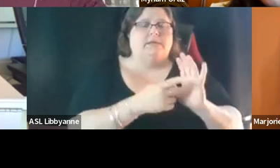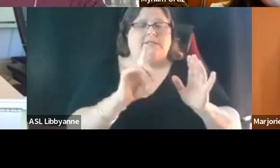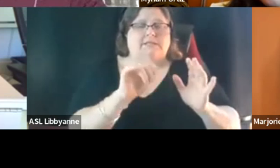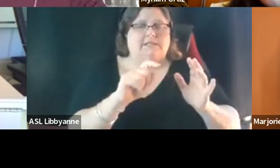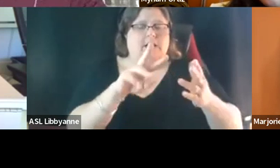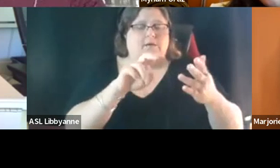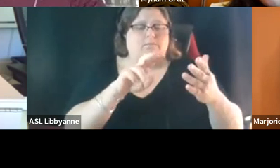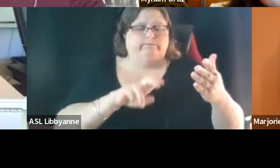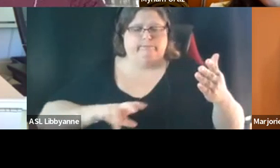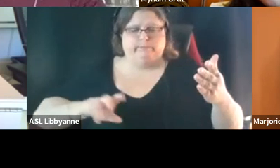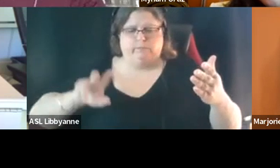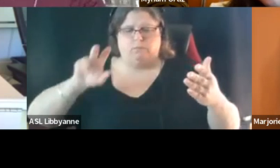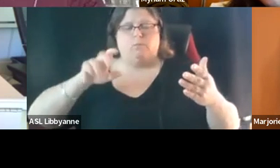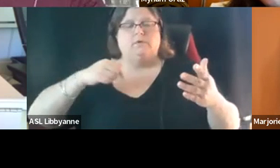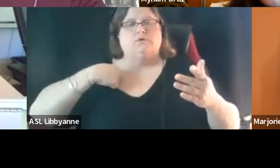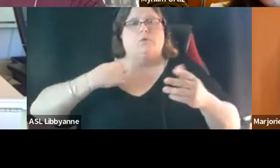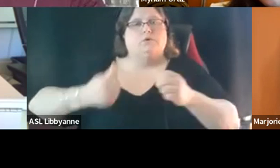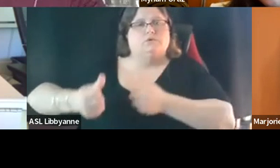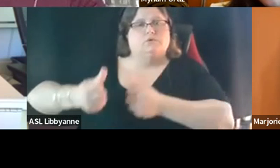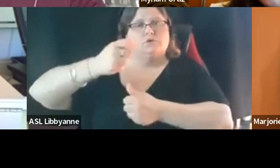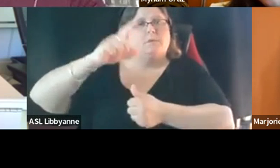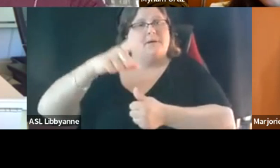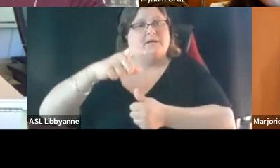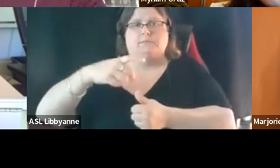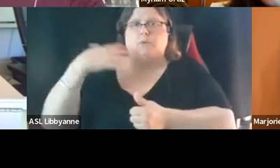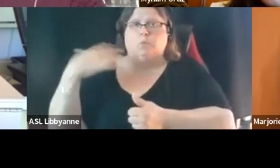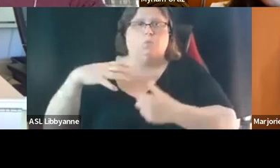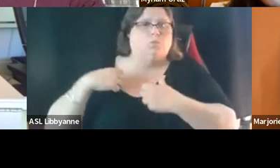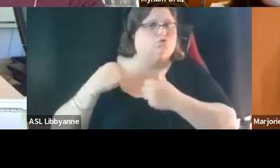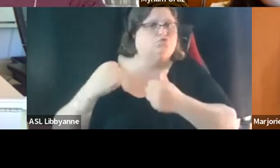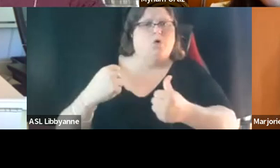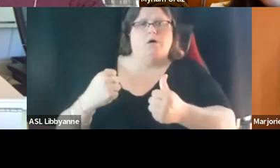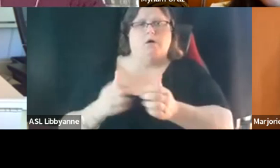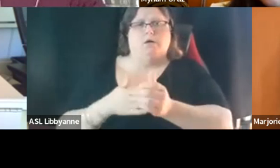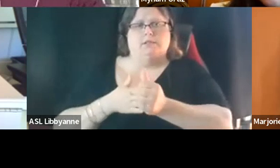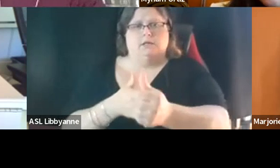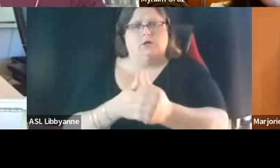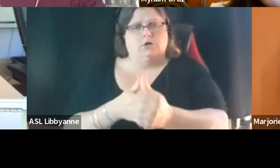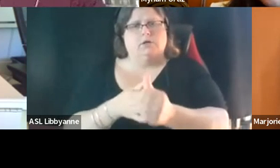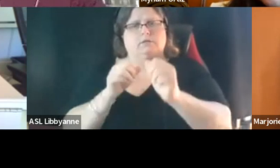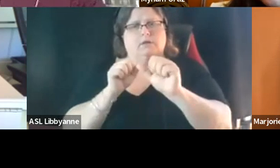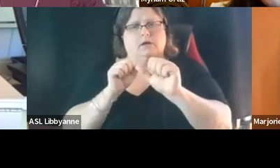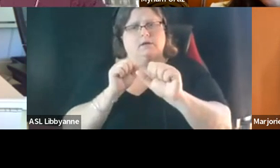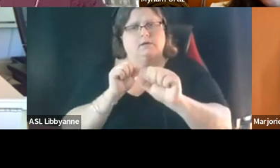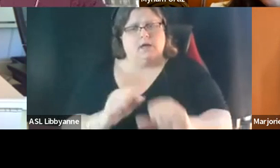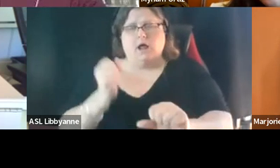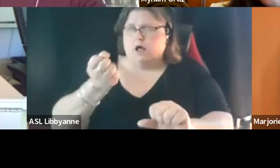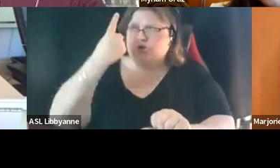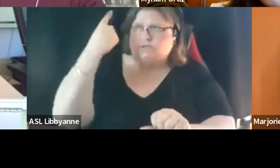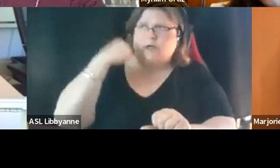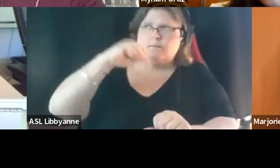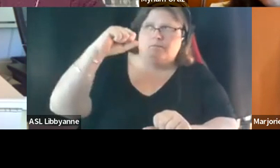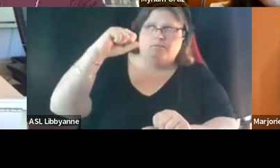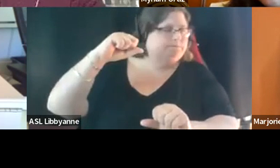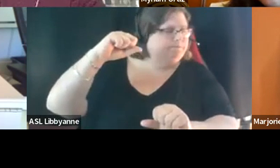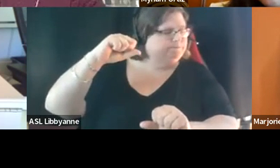the superintendent has to be a fearless leader who can handle and also appreciate pushback. Someone that